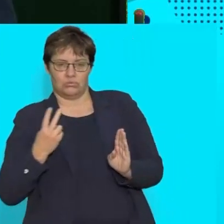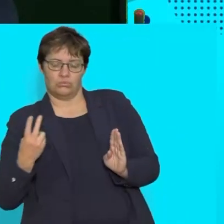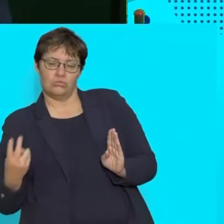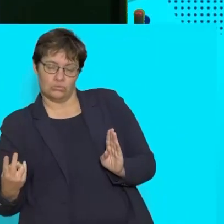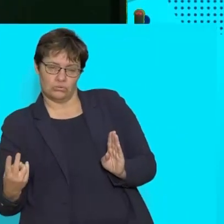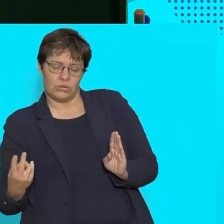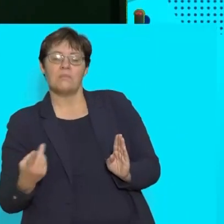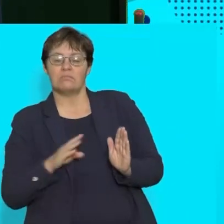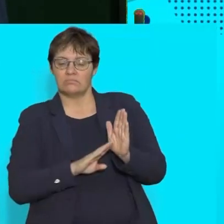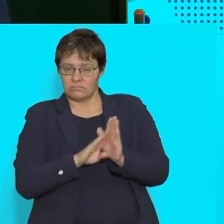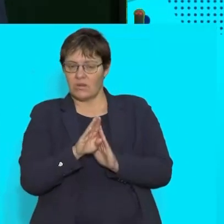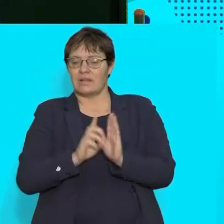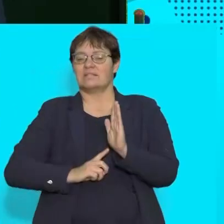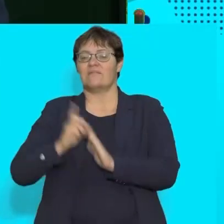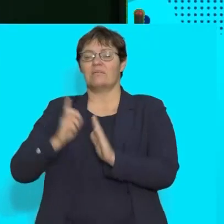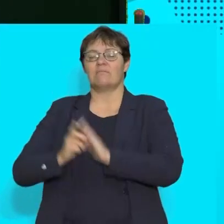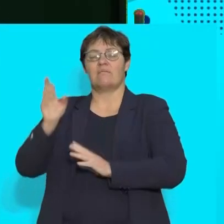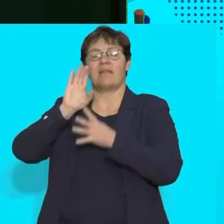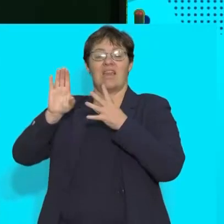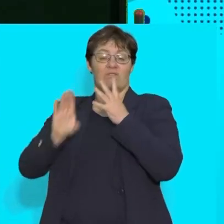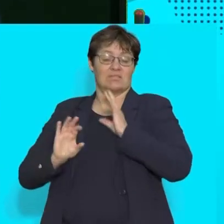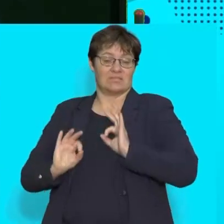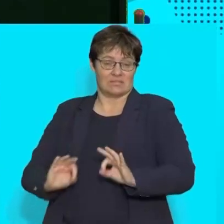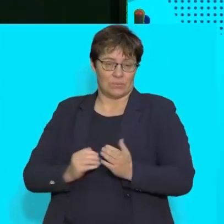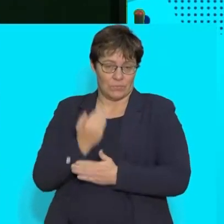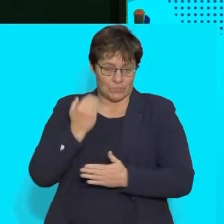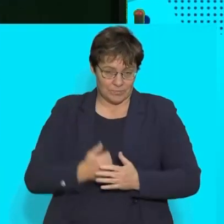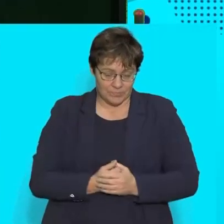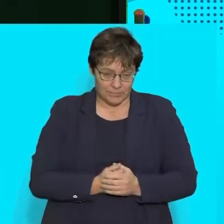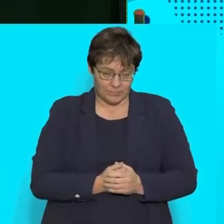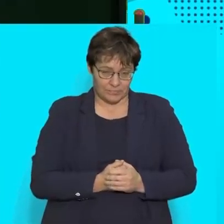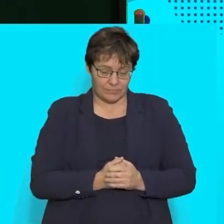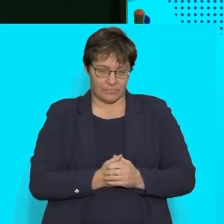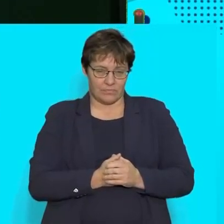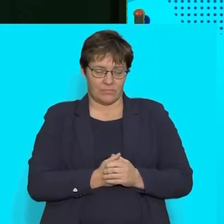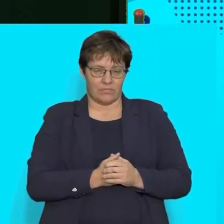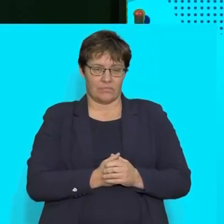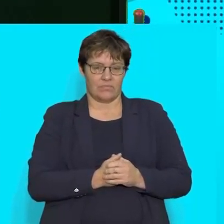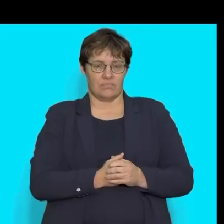to progression and development of new characteristics.